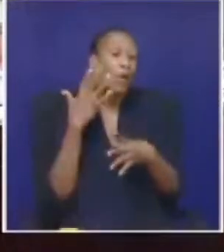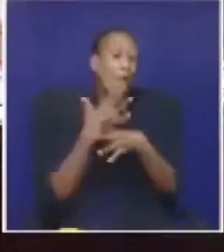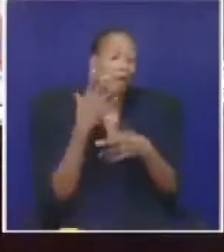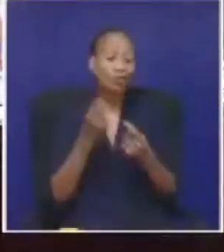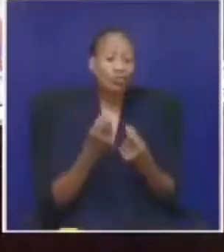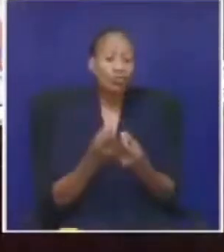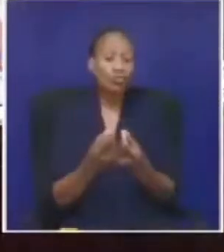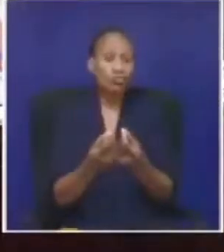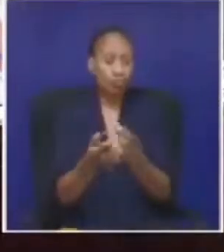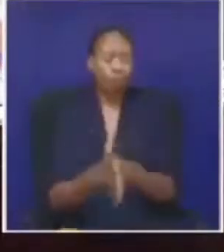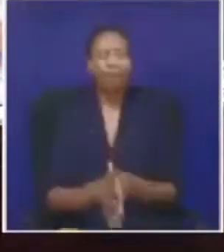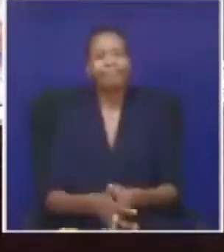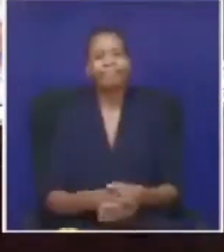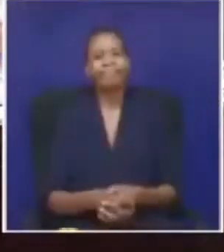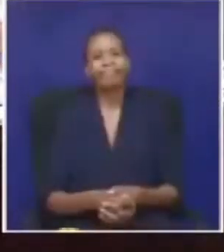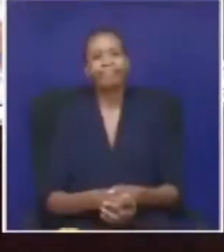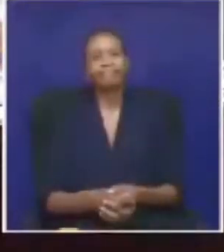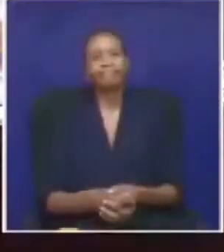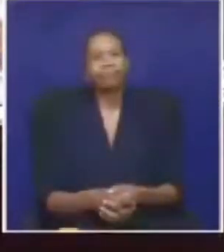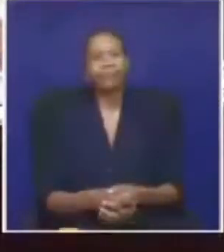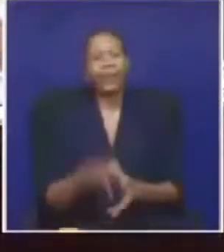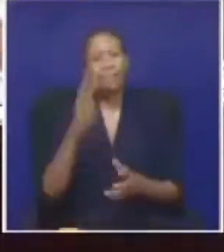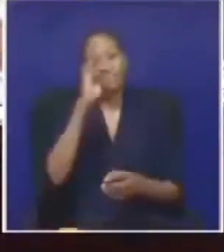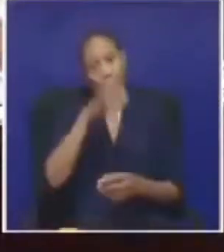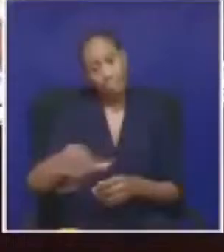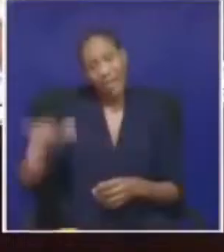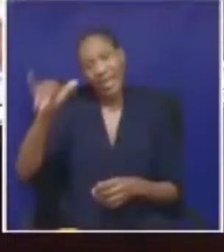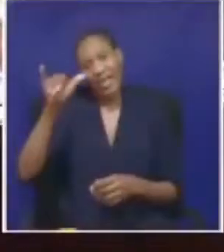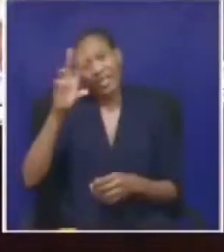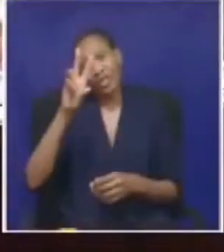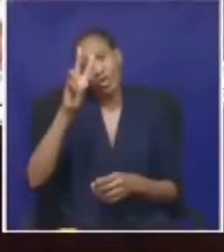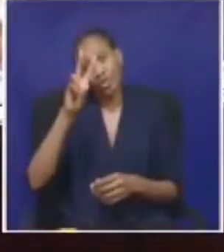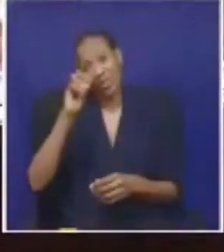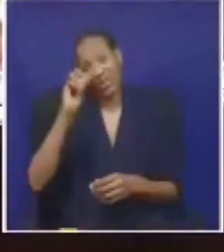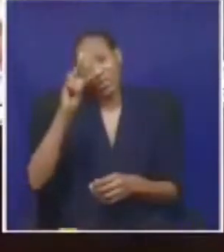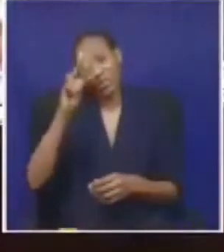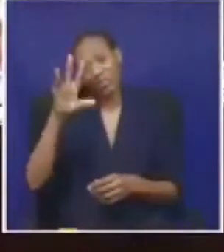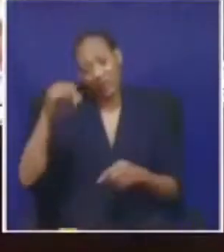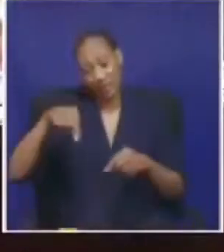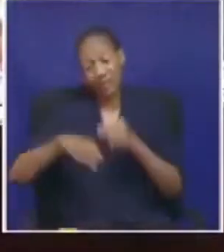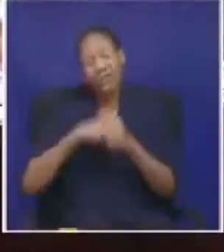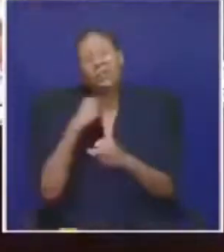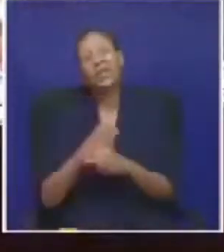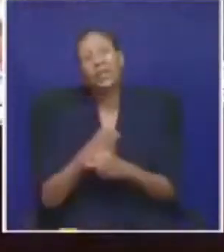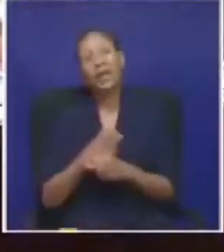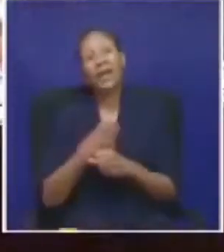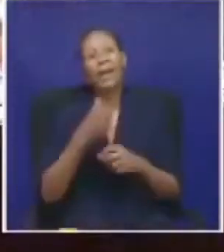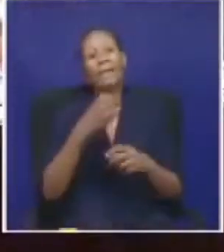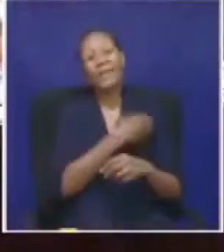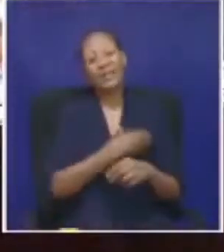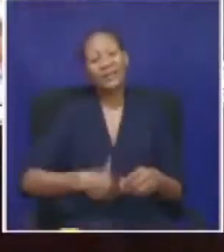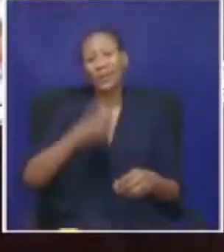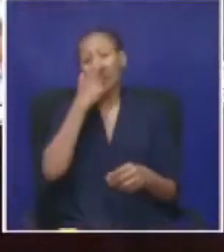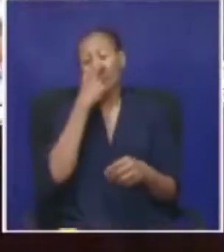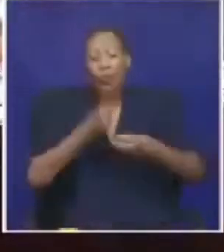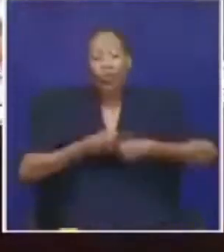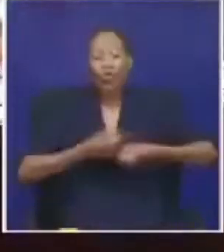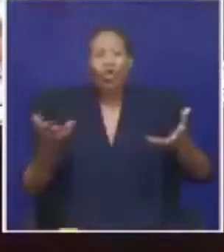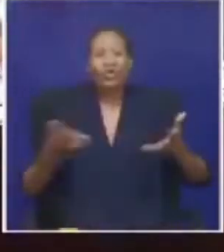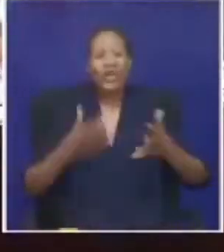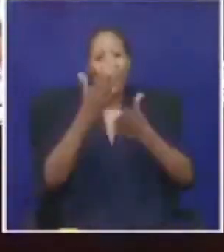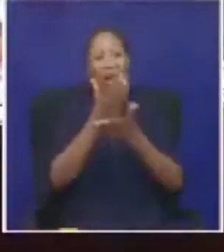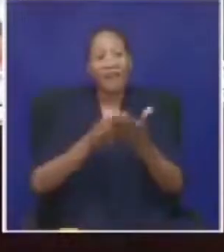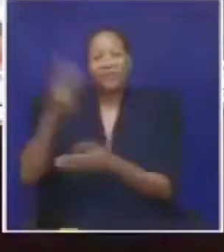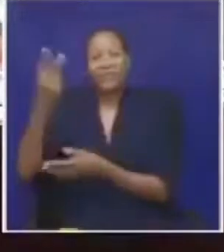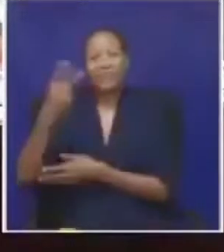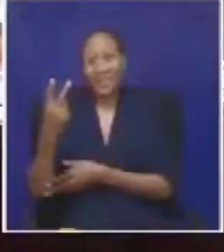the sector. In May 2025, this year, President Ramaphosa launched Phase 2